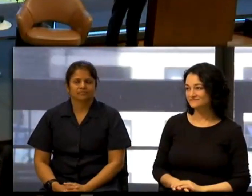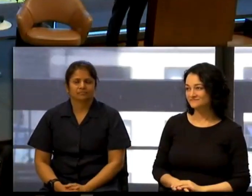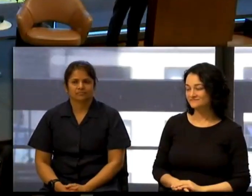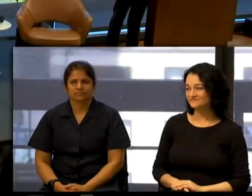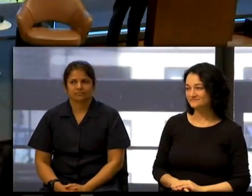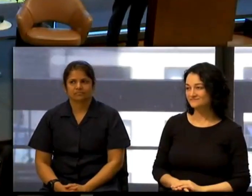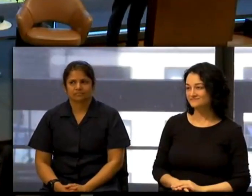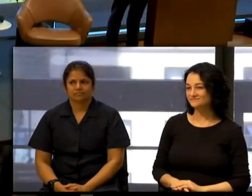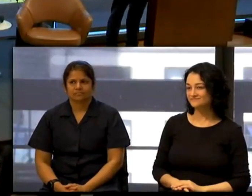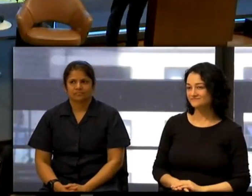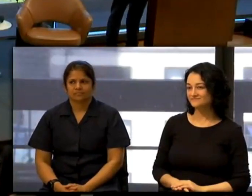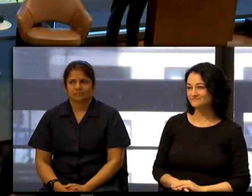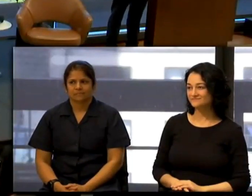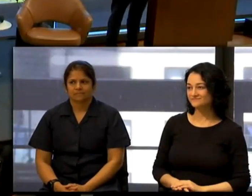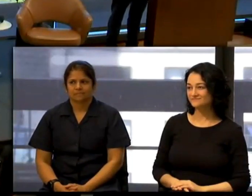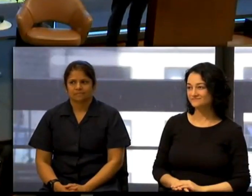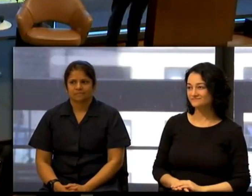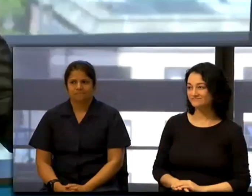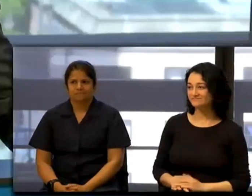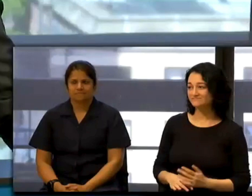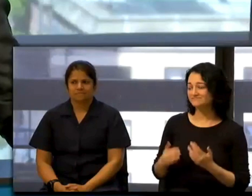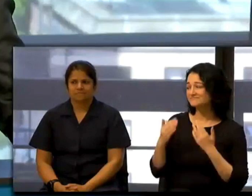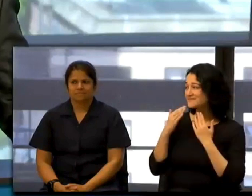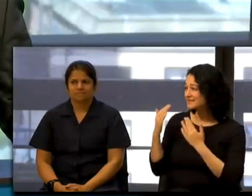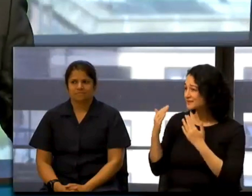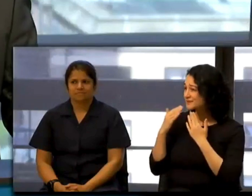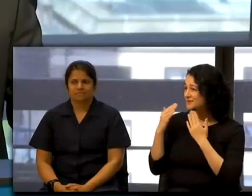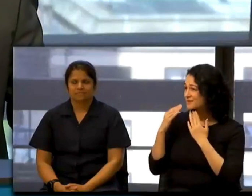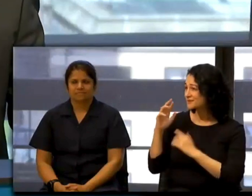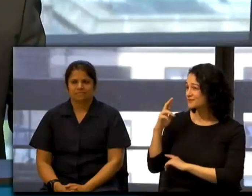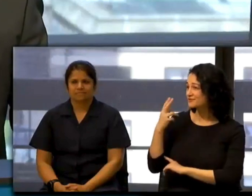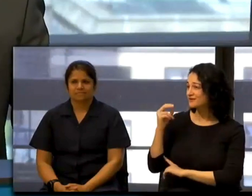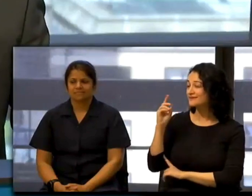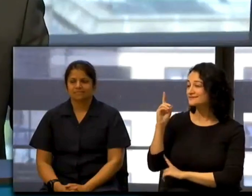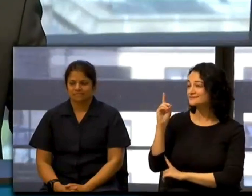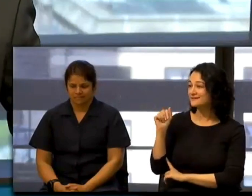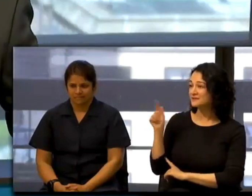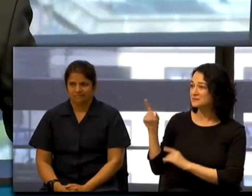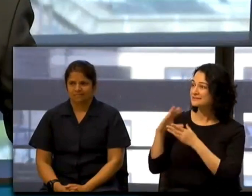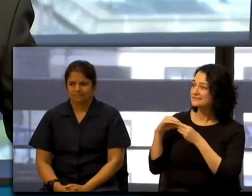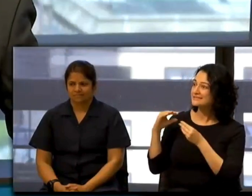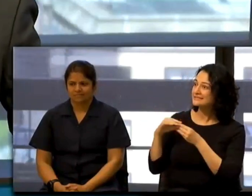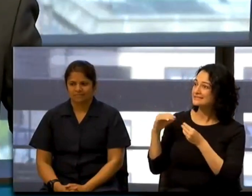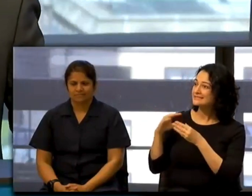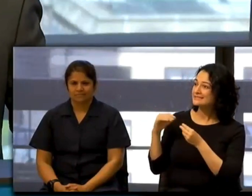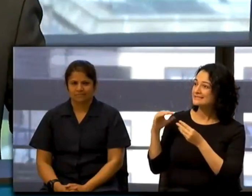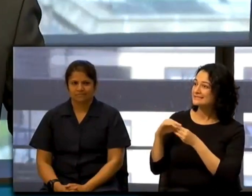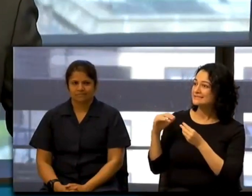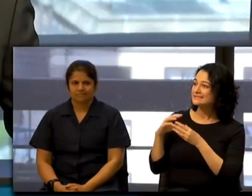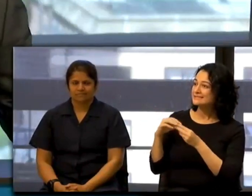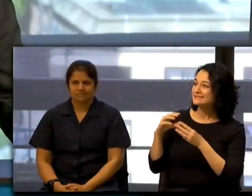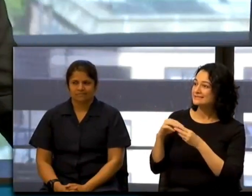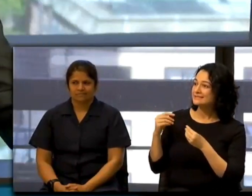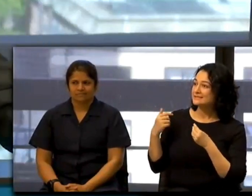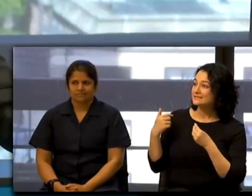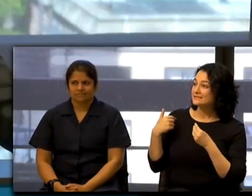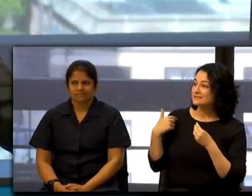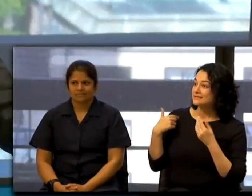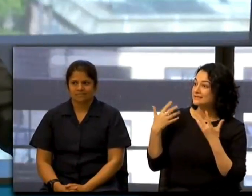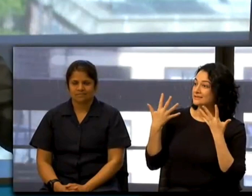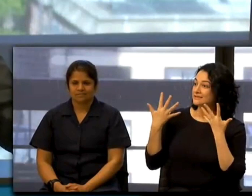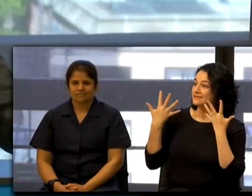Okay. Thank you, Rhonda. I'm going to offer a couple of minutes of framing remarks, and then we're going to get to the meat of our program, which is